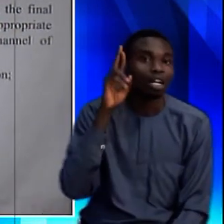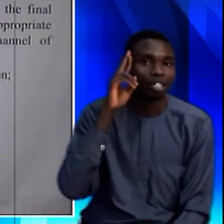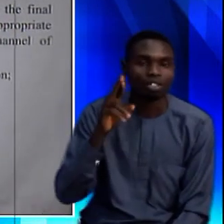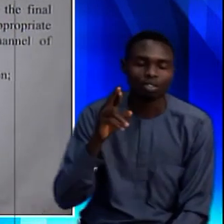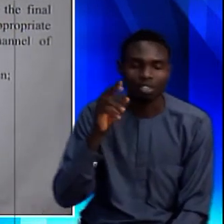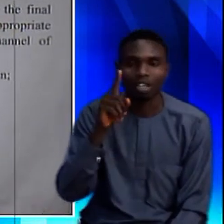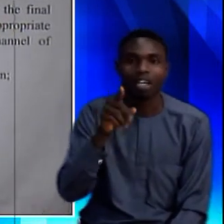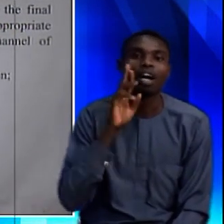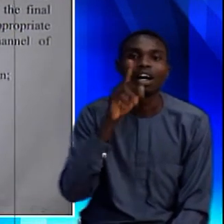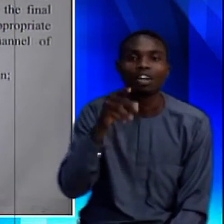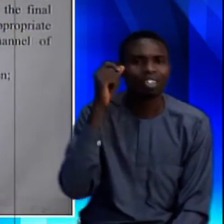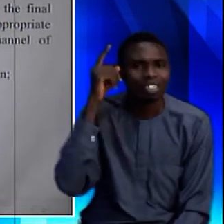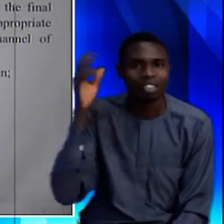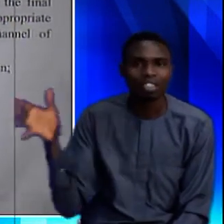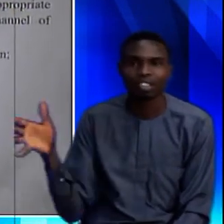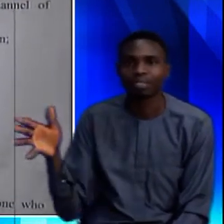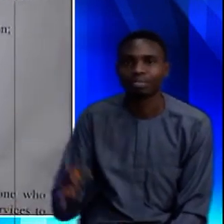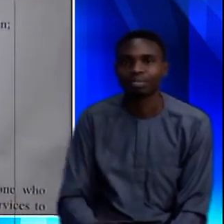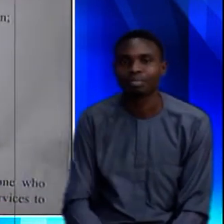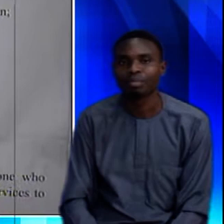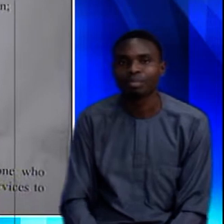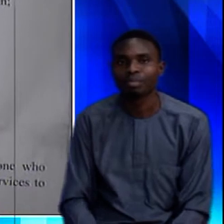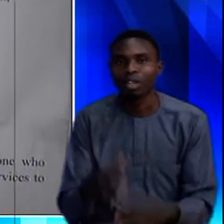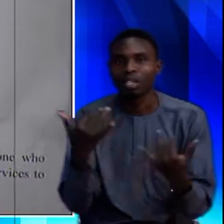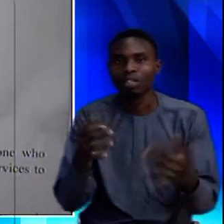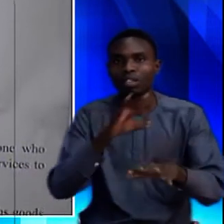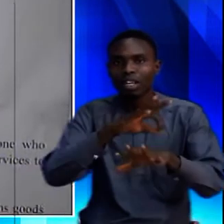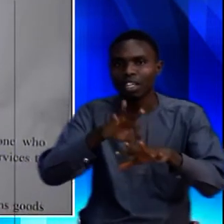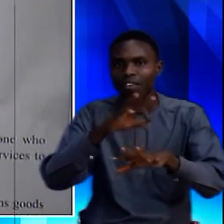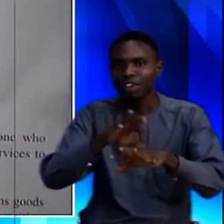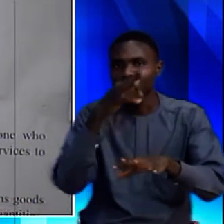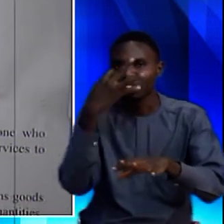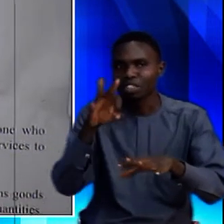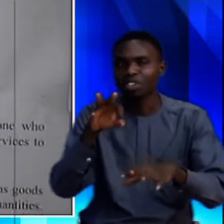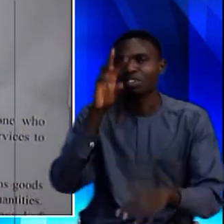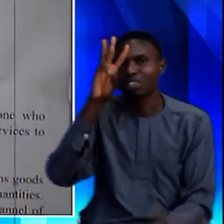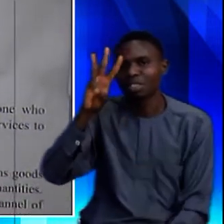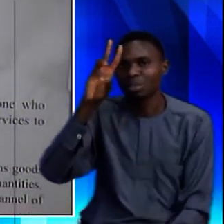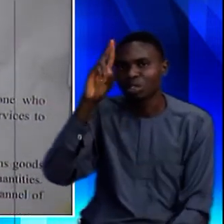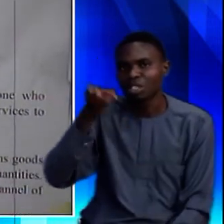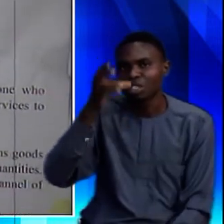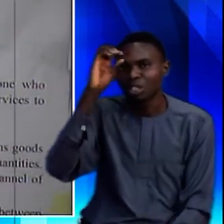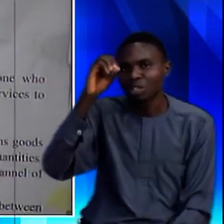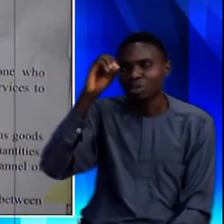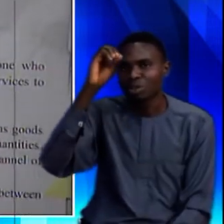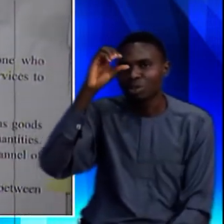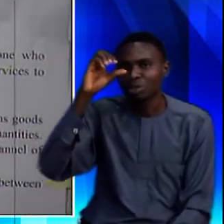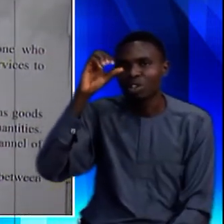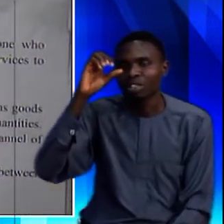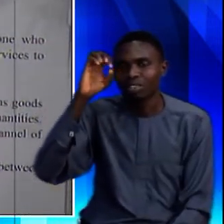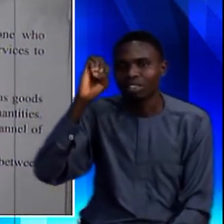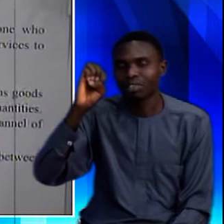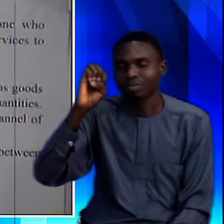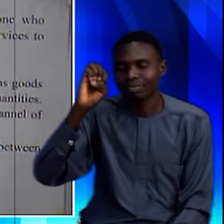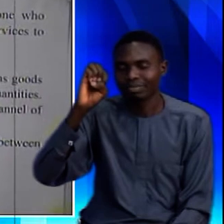Okay. Now we look at the functions of wholesaler to